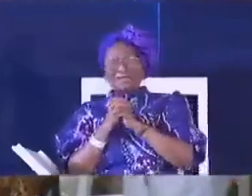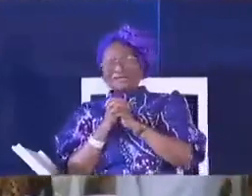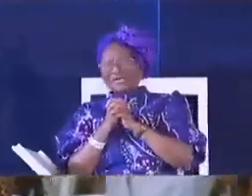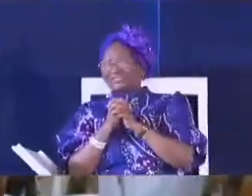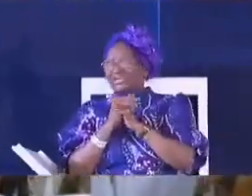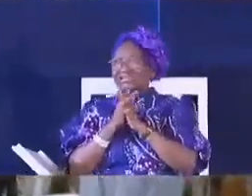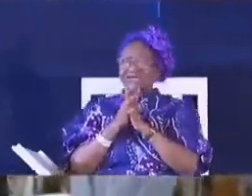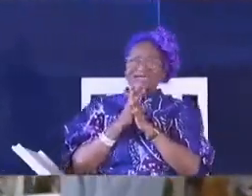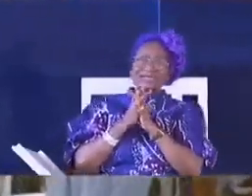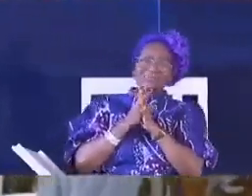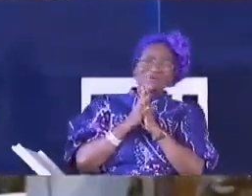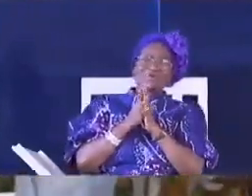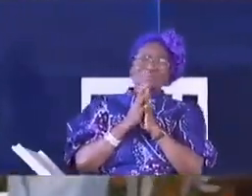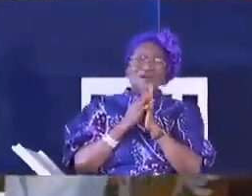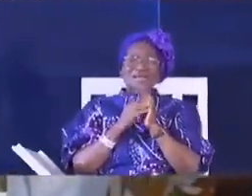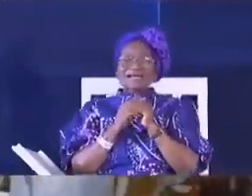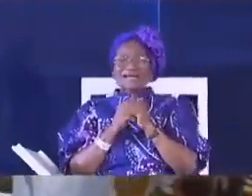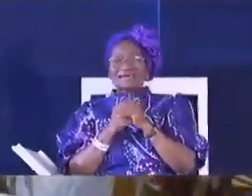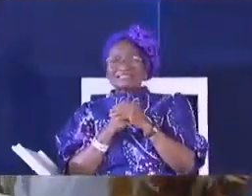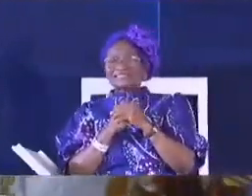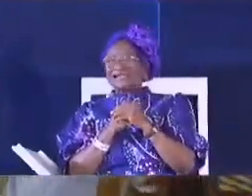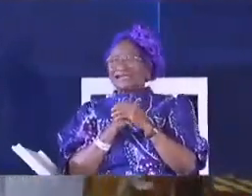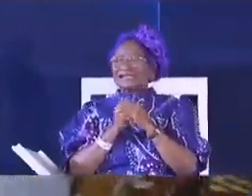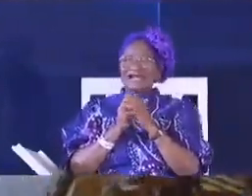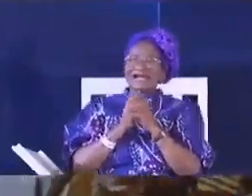Father, I thank you